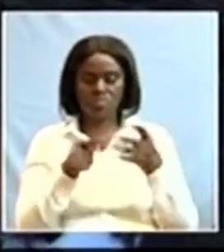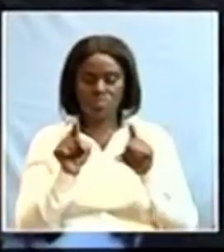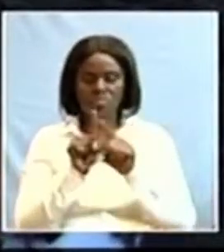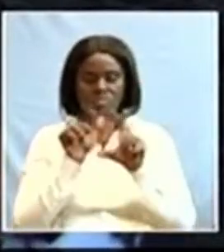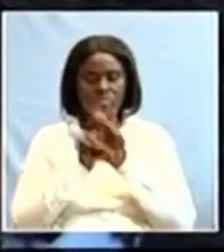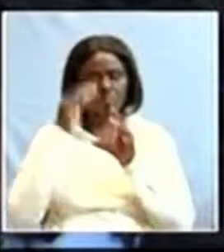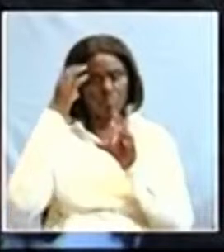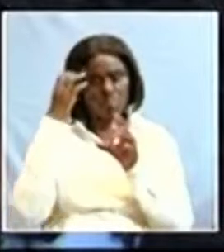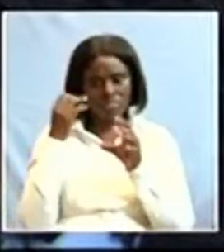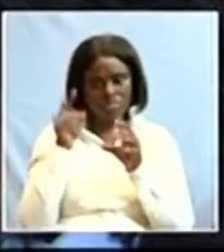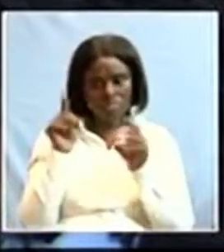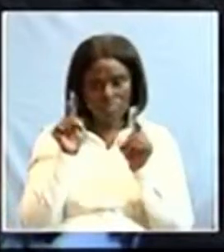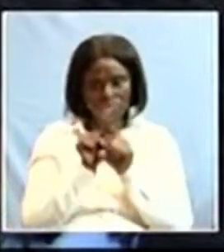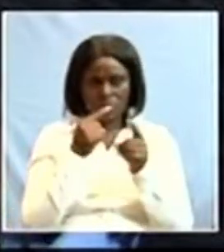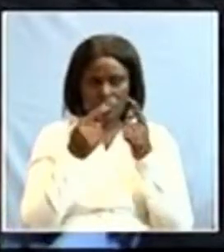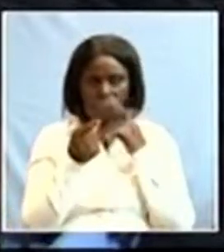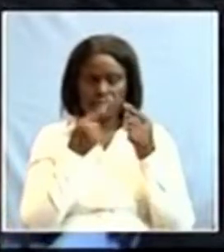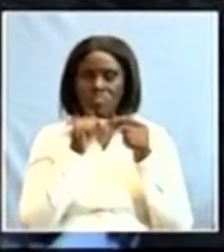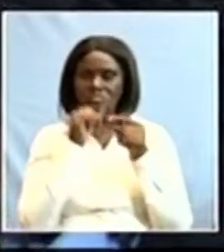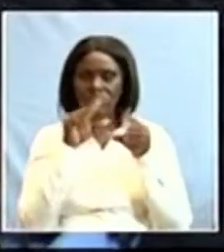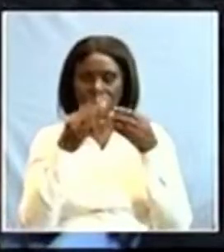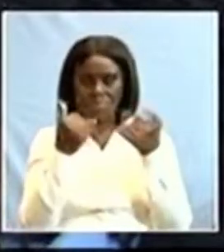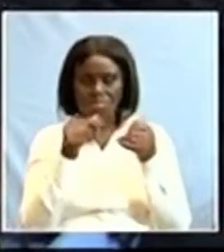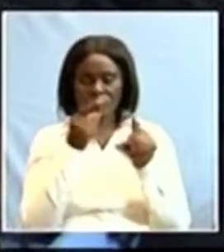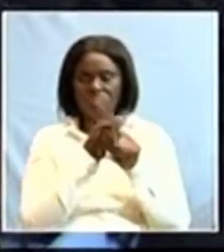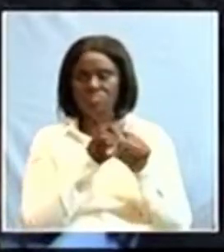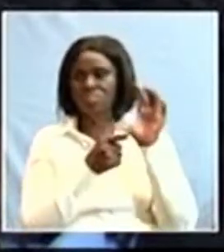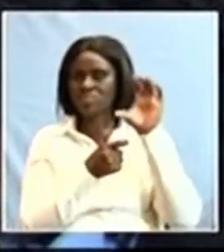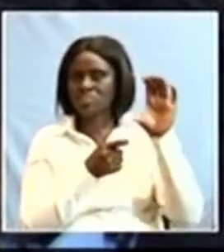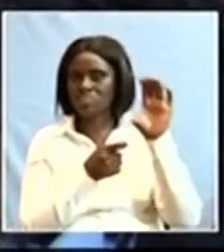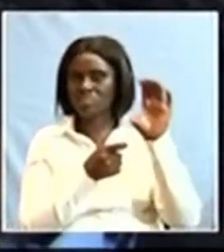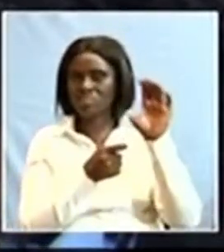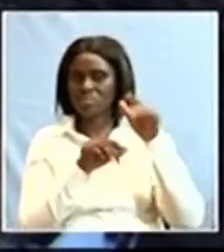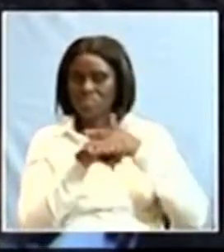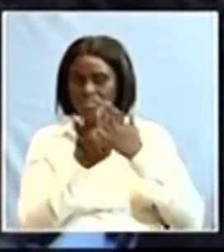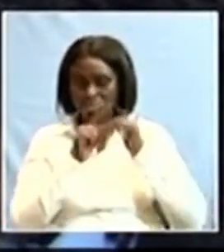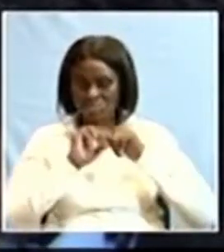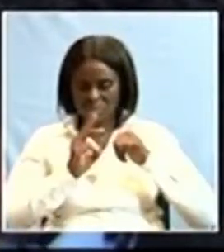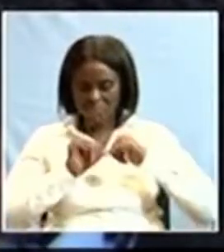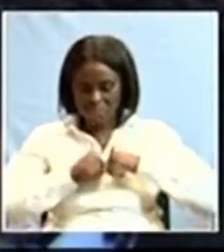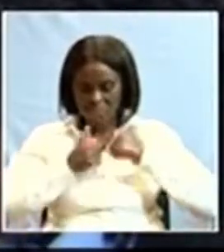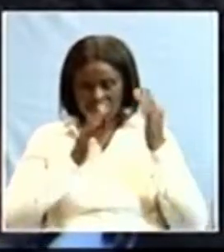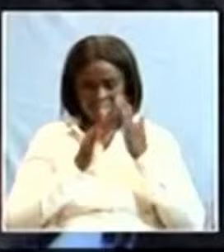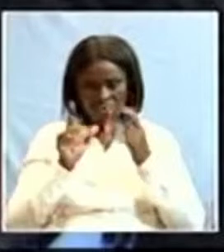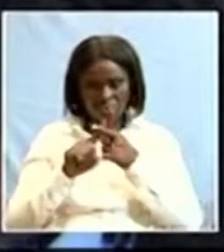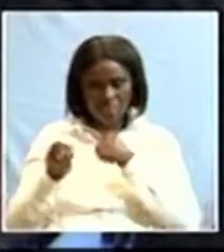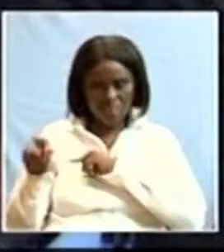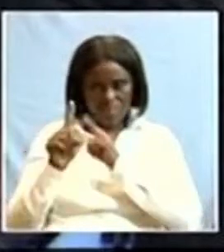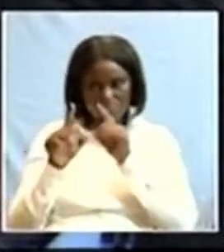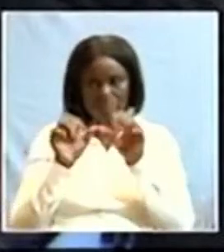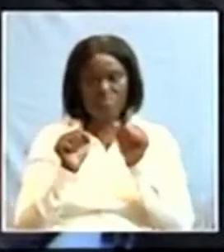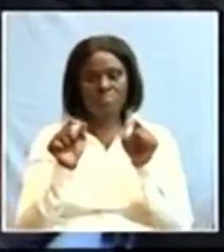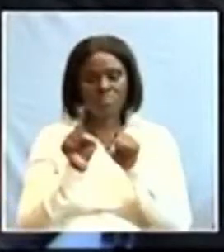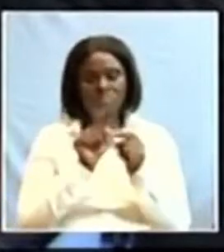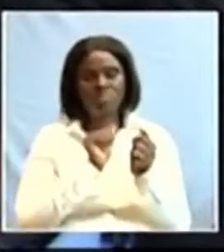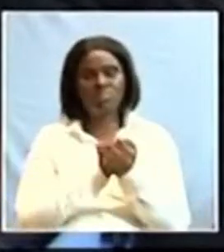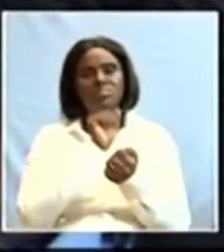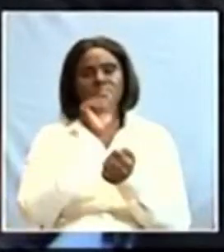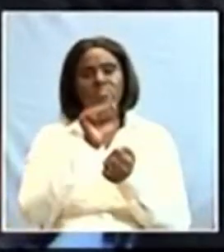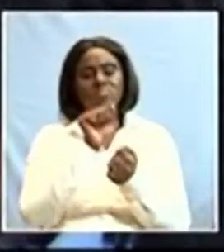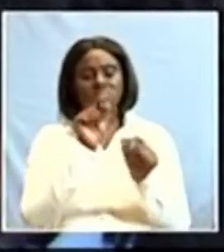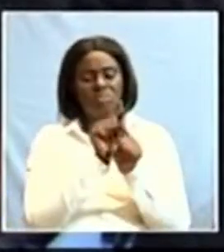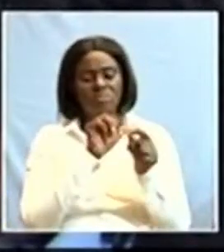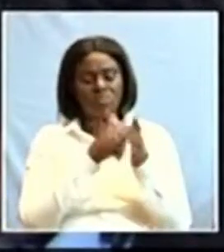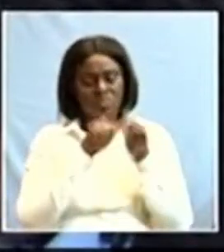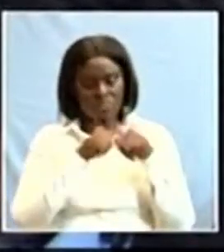office, and they said they were not given by provincial. So that's how we opted to get them from Solwezi, and that's